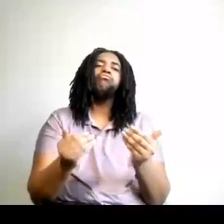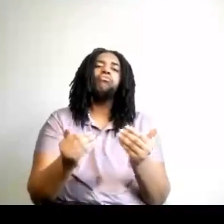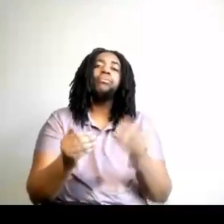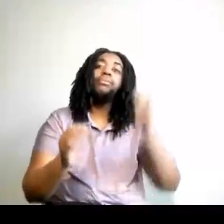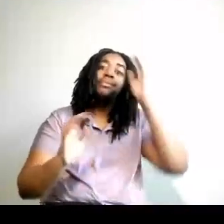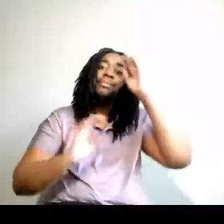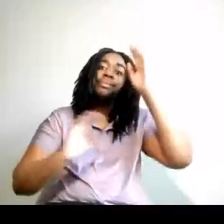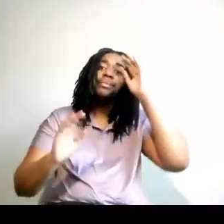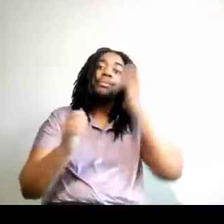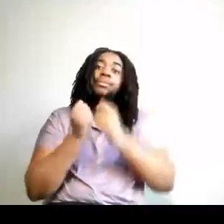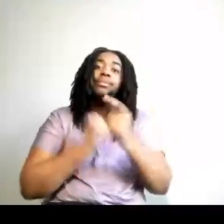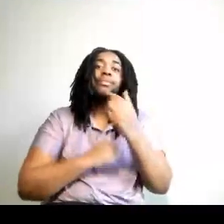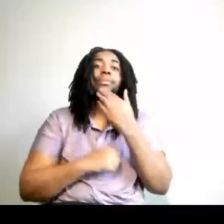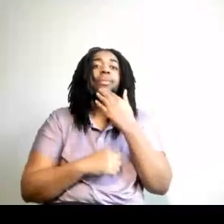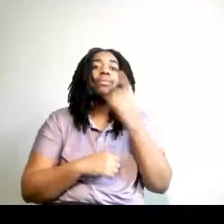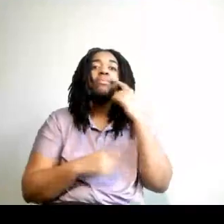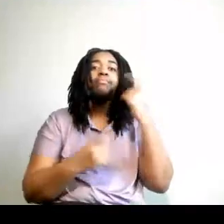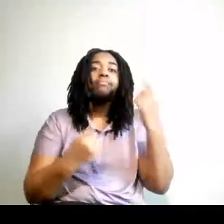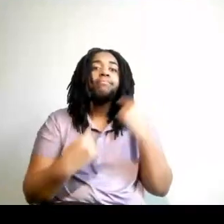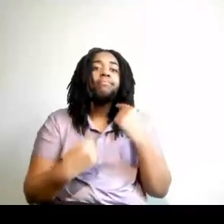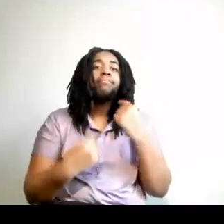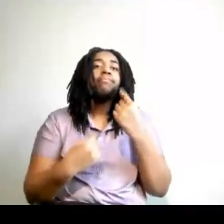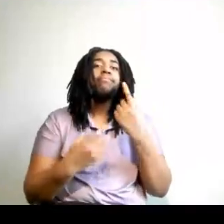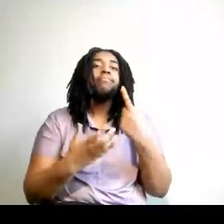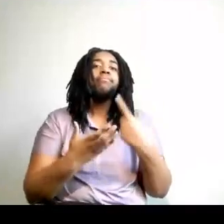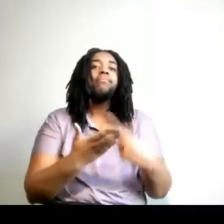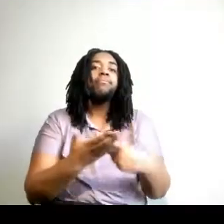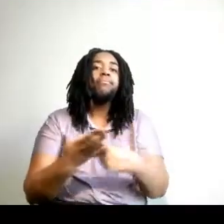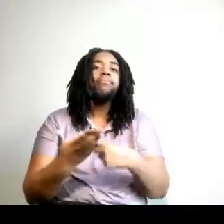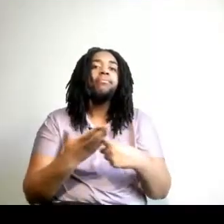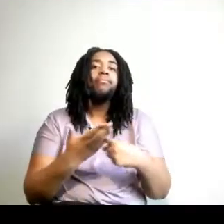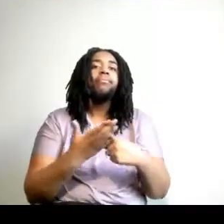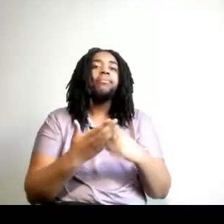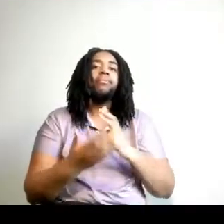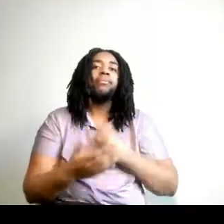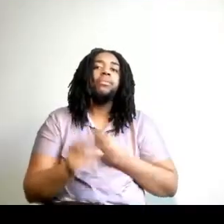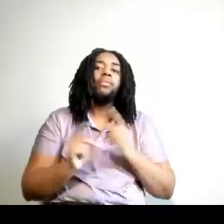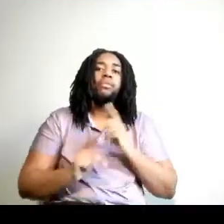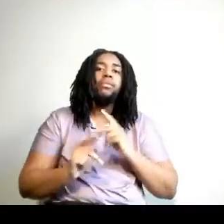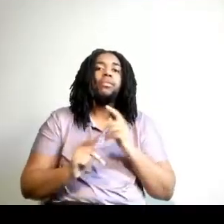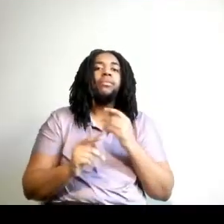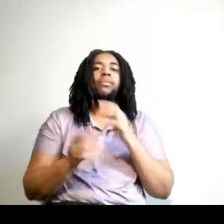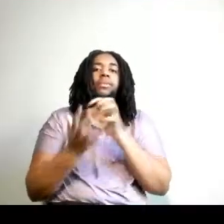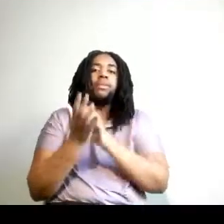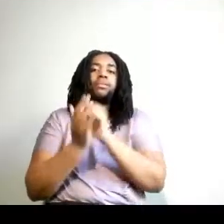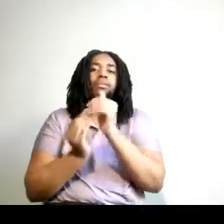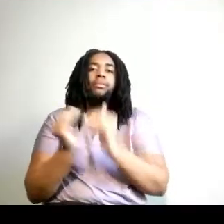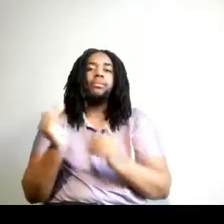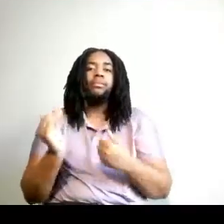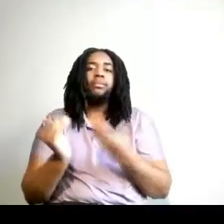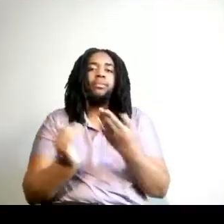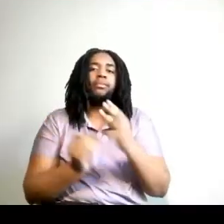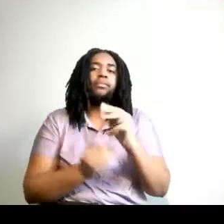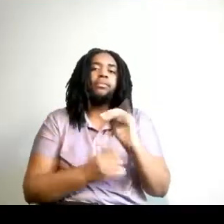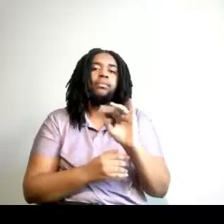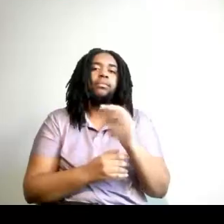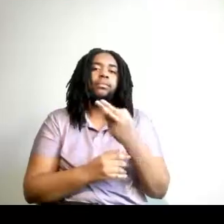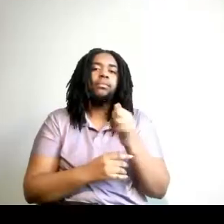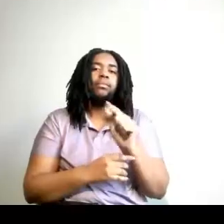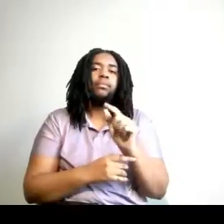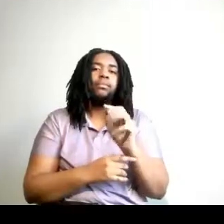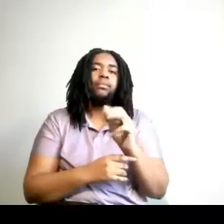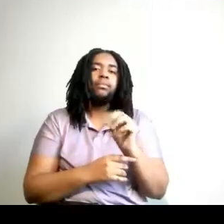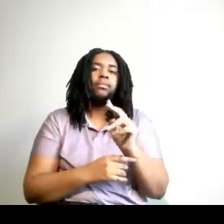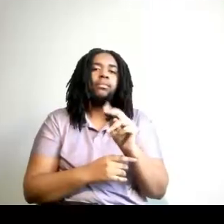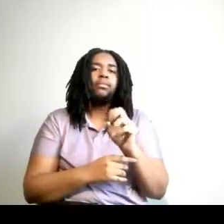Hello, everybody. Thank you for being here to talk about trans folks and cancer disparities. I'm Michael Munson with Forge. I'm part of a